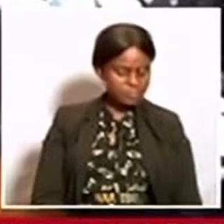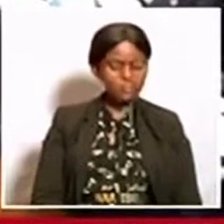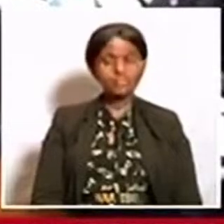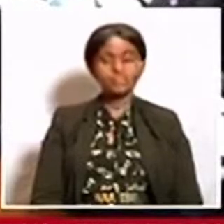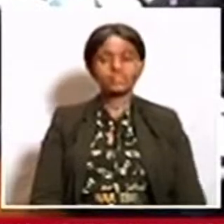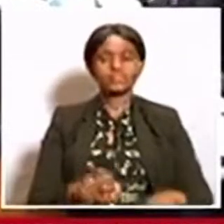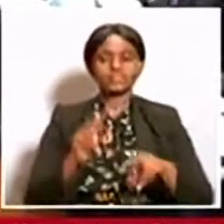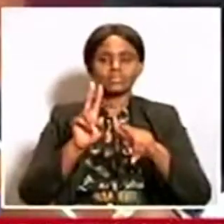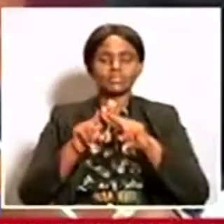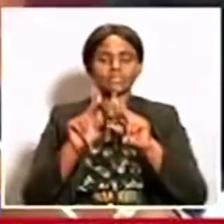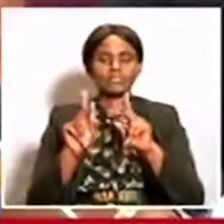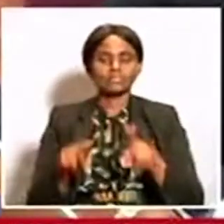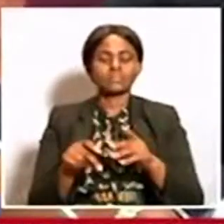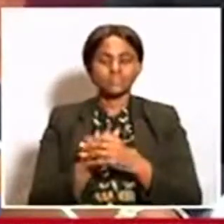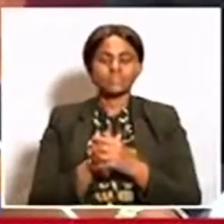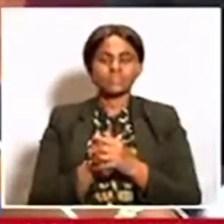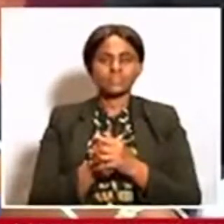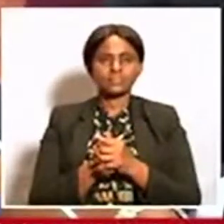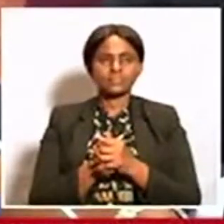Chair,